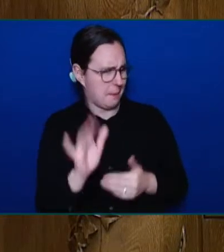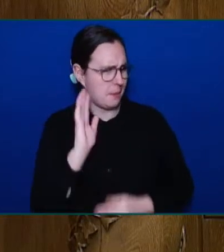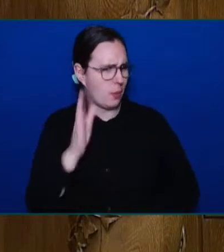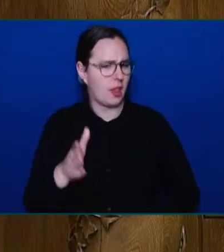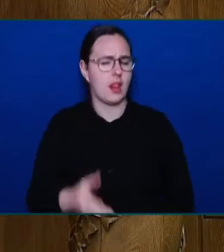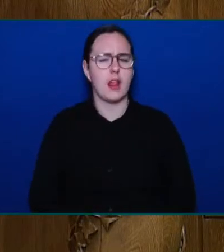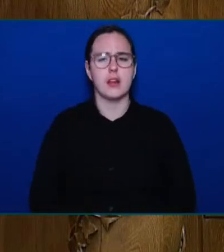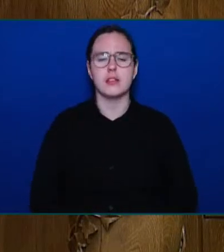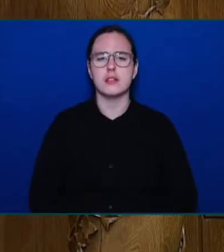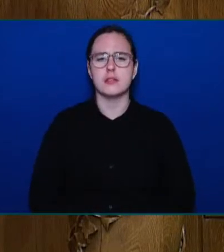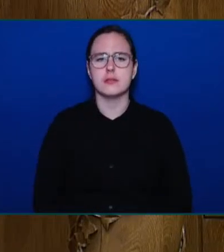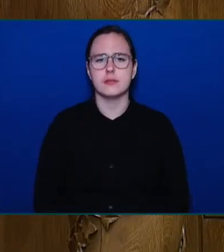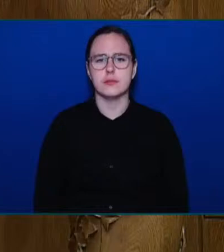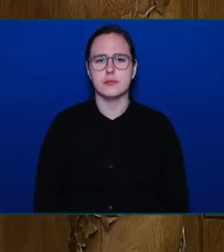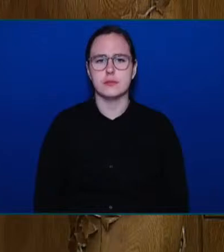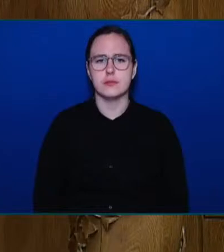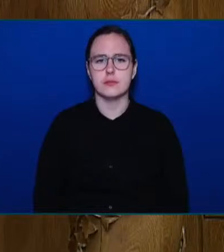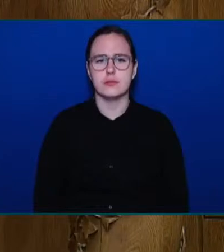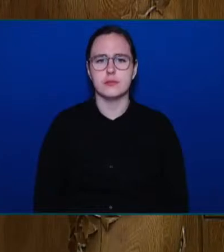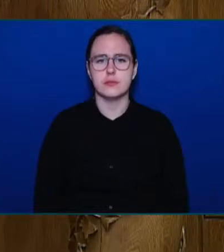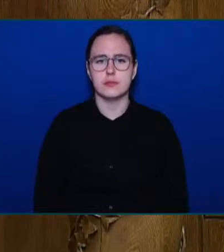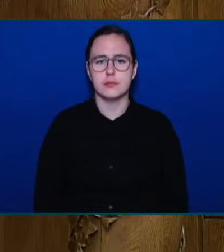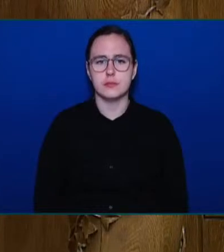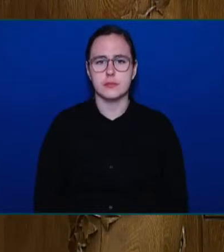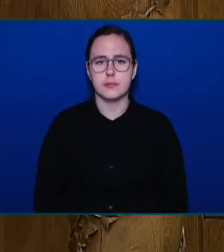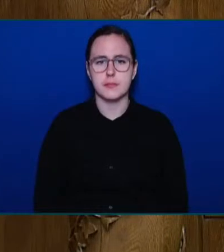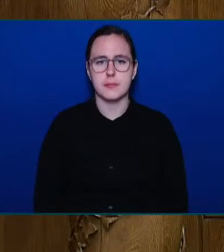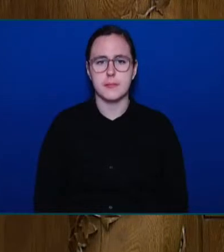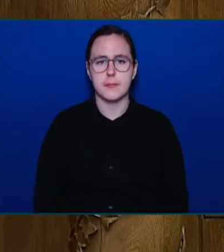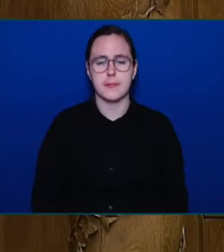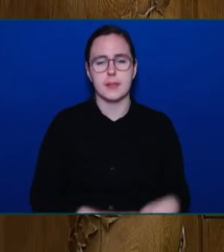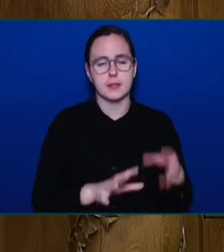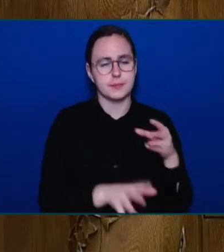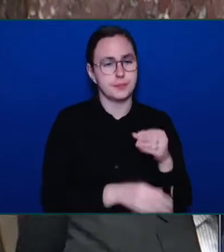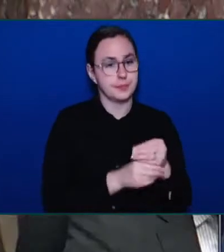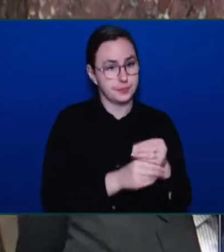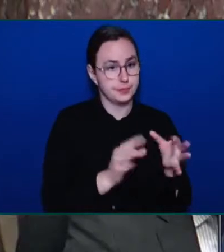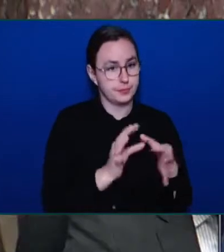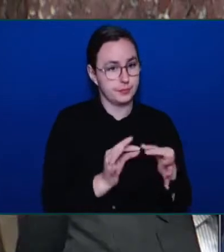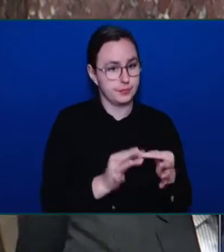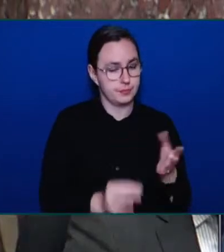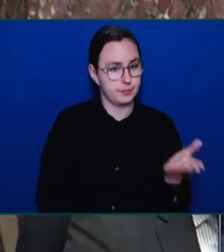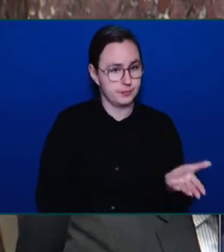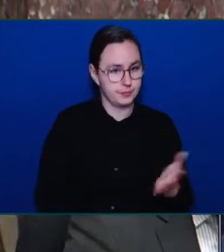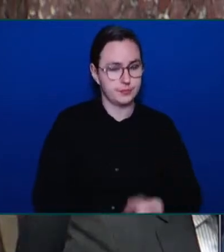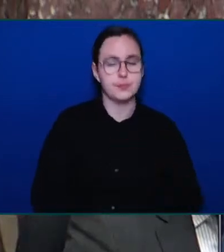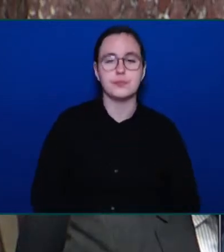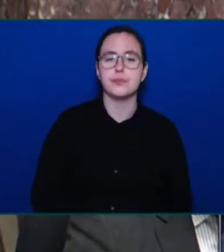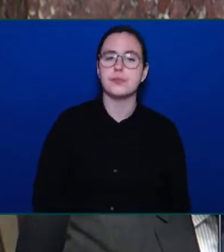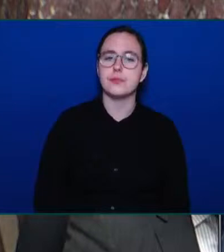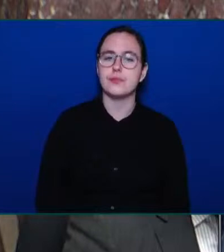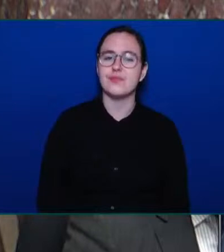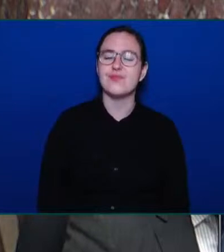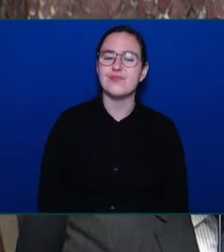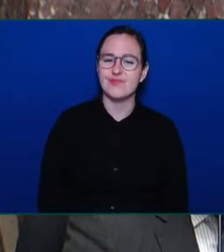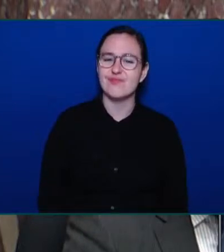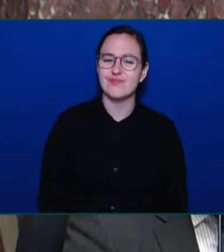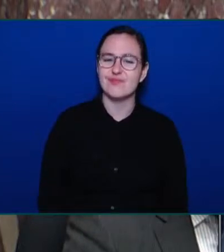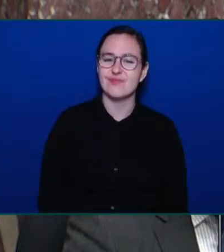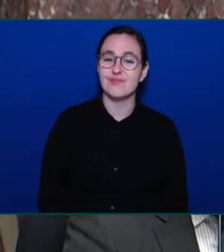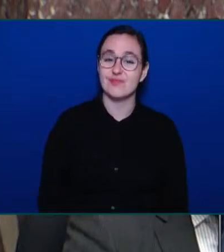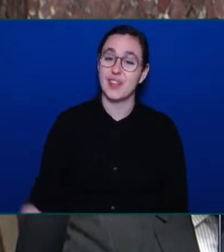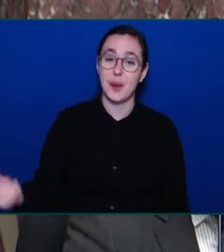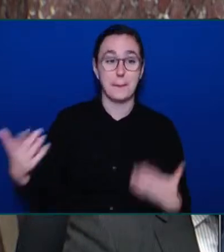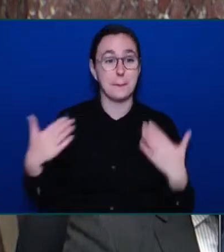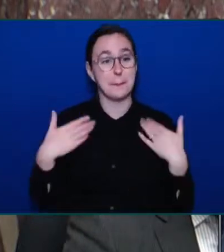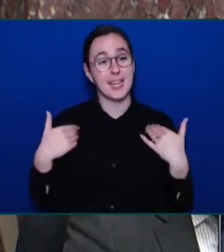Prince George Wilmot supplemental. Well, the minister can talk about those surgeries, but his words